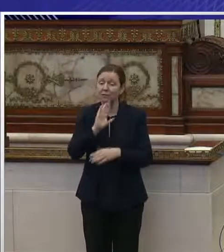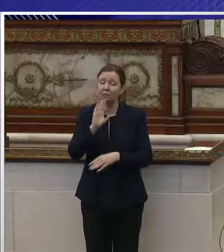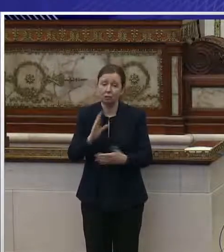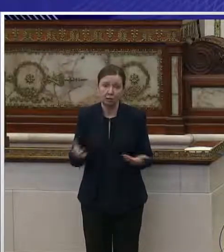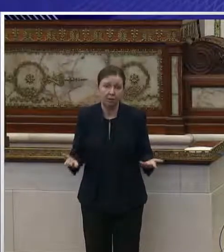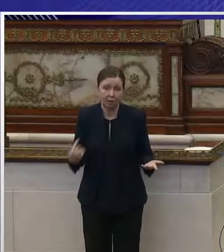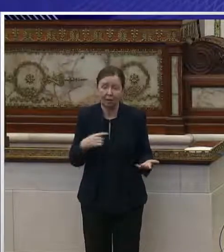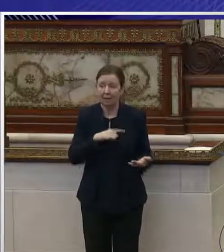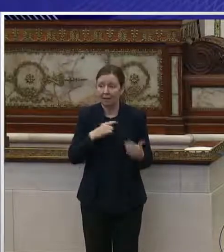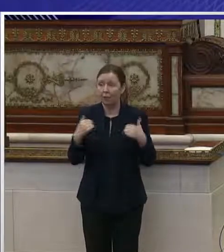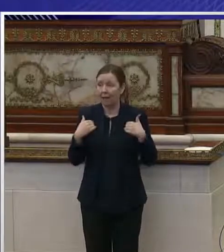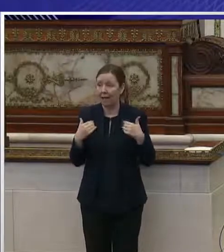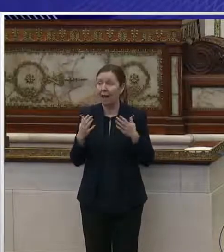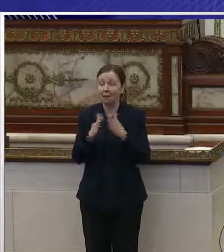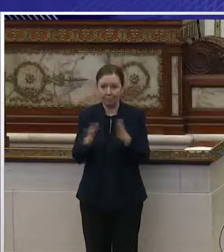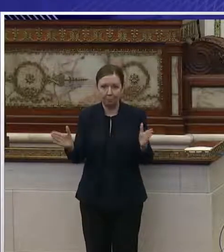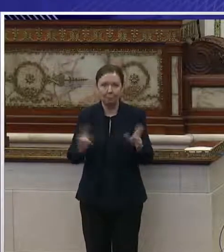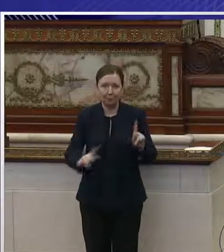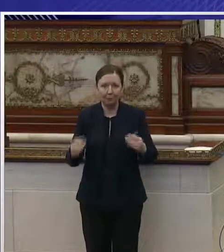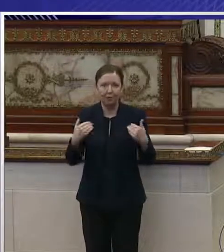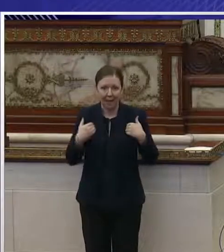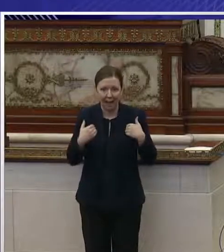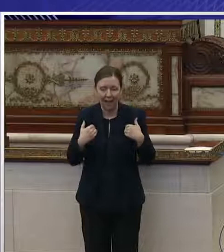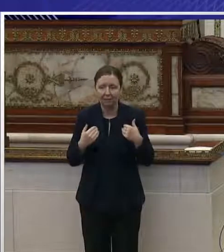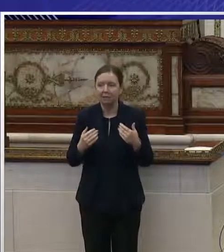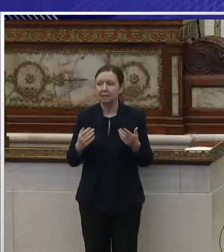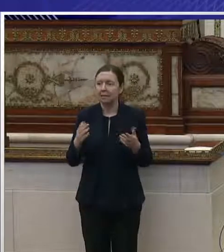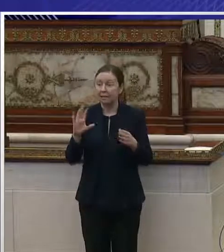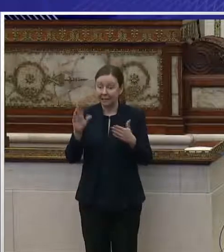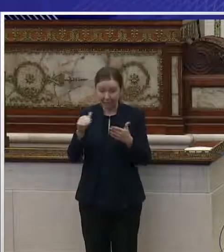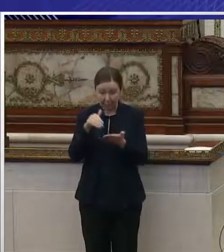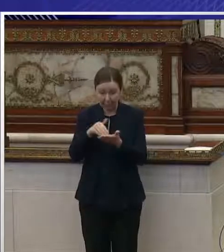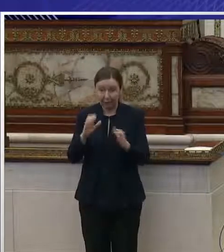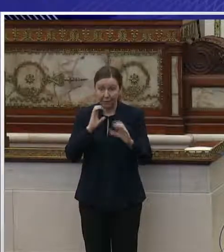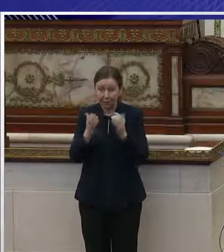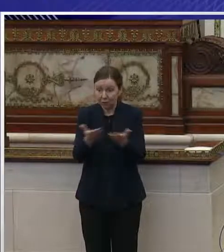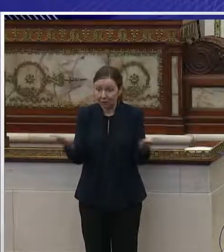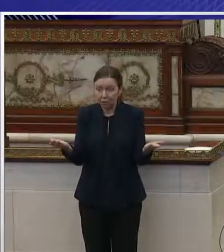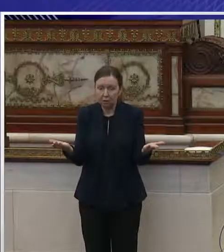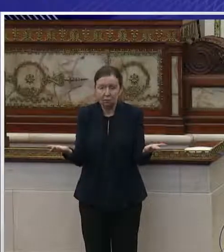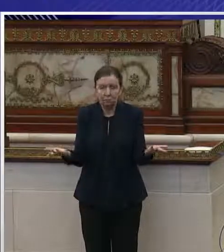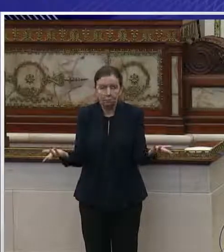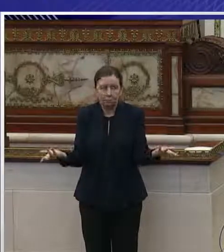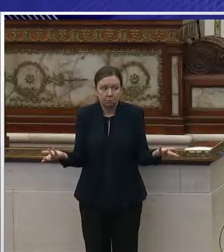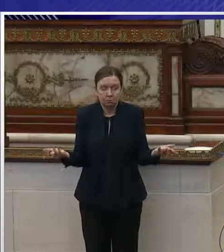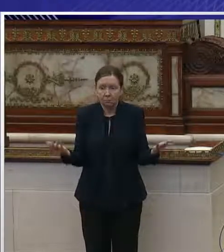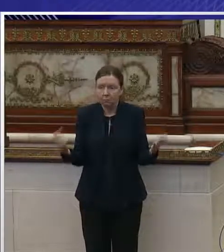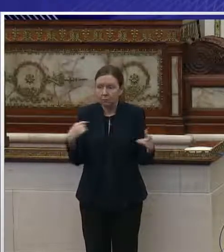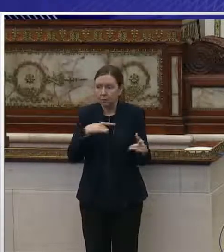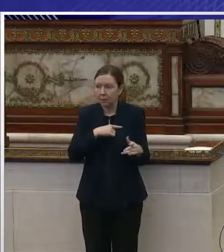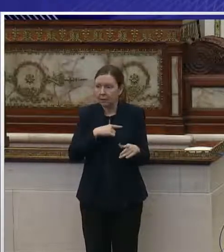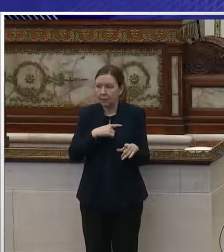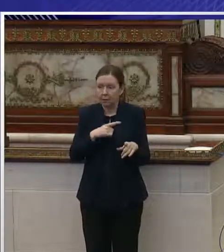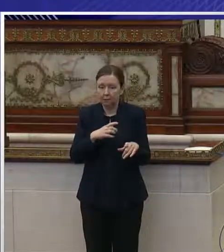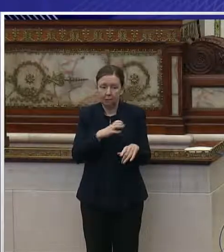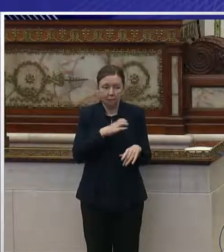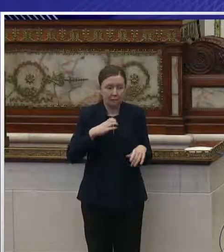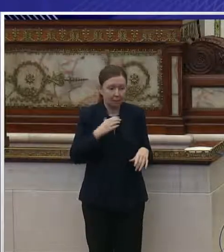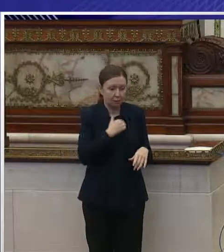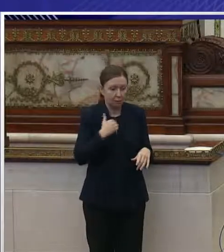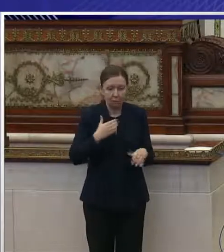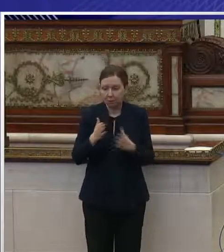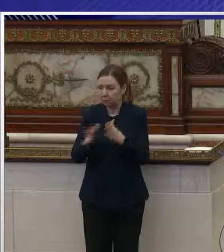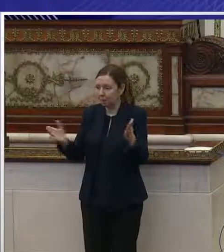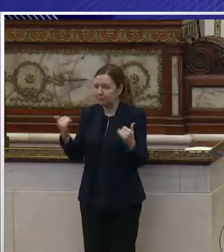frustration that we have and the public have right now is even in the midst of this conversation, we as council members, as well as the public, is still